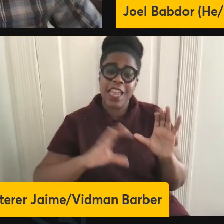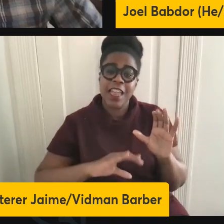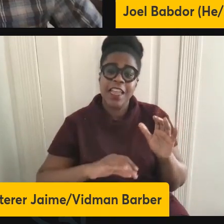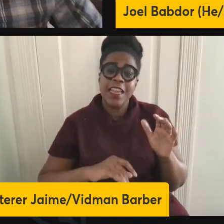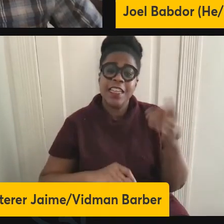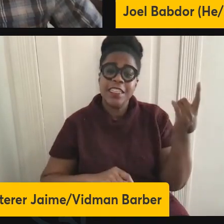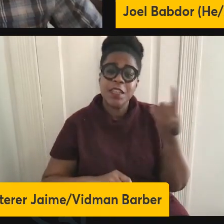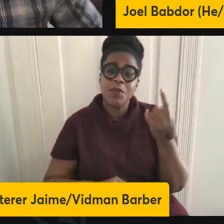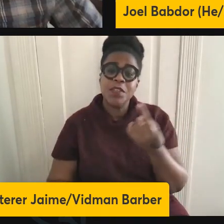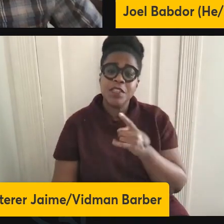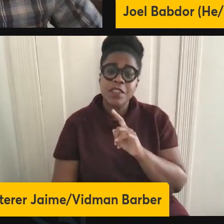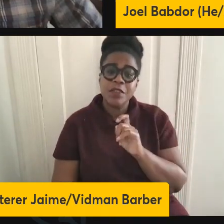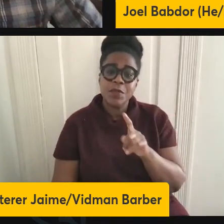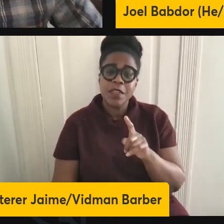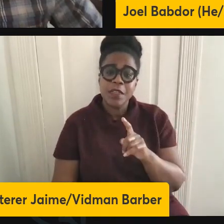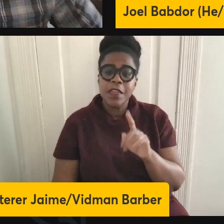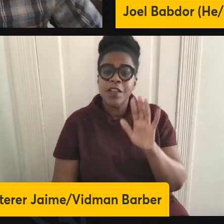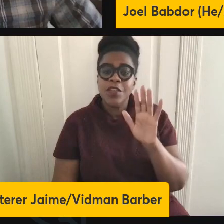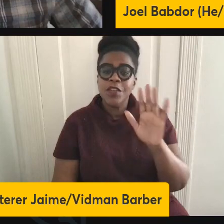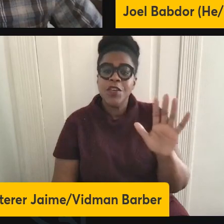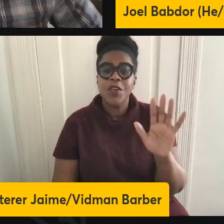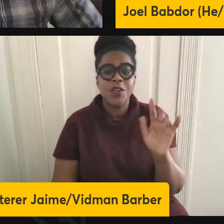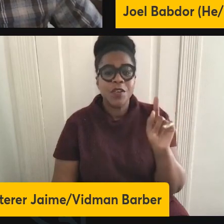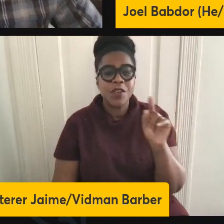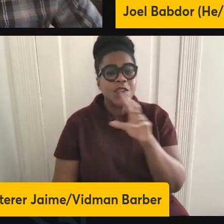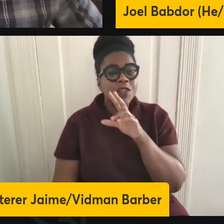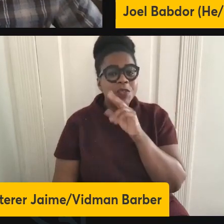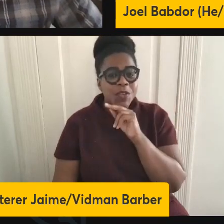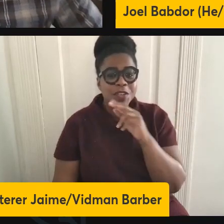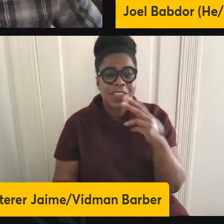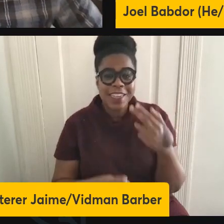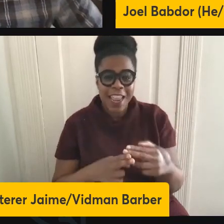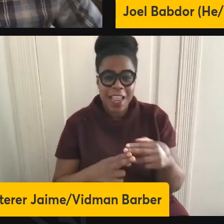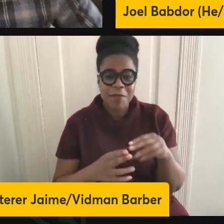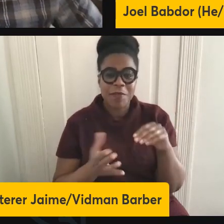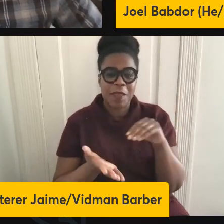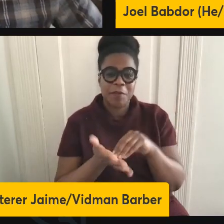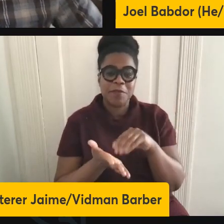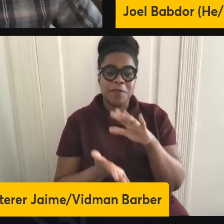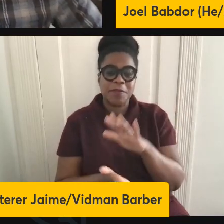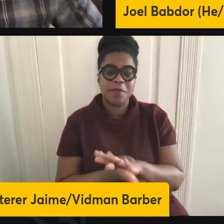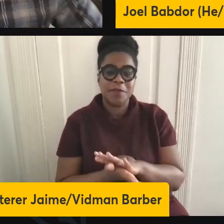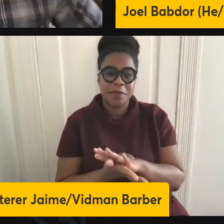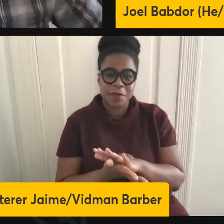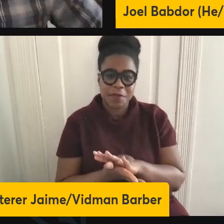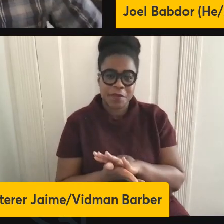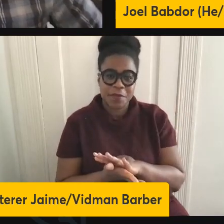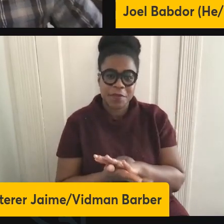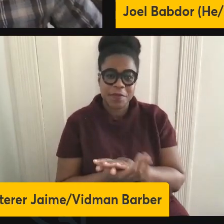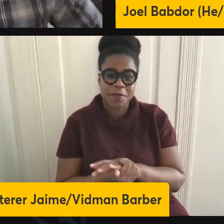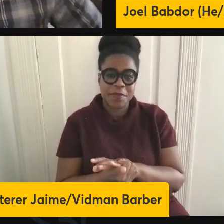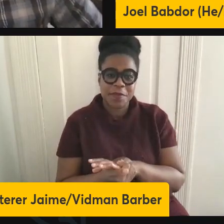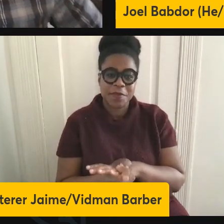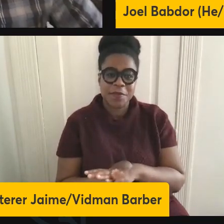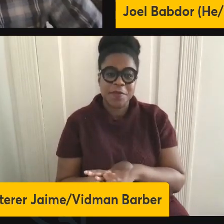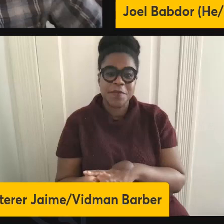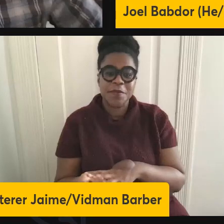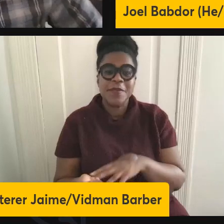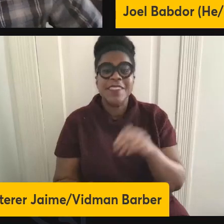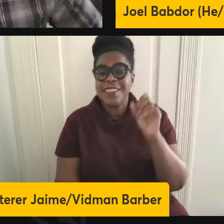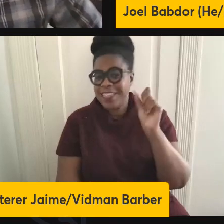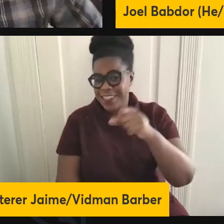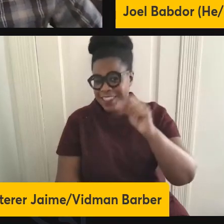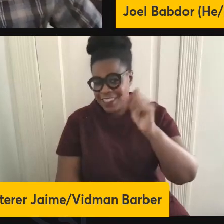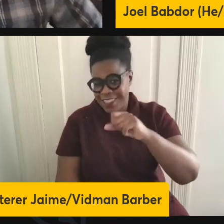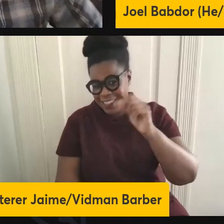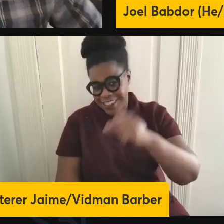someone just dropped your handle. Your Twitter handle Oh, is perfect. at Tabaman, right? Yes.